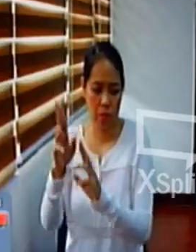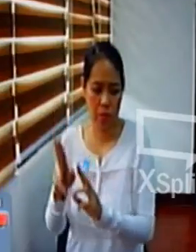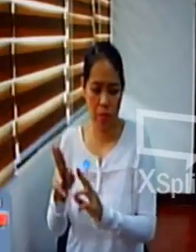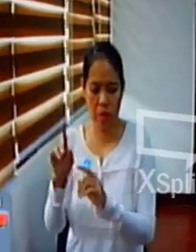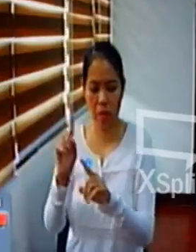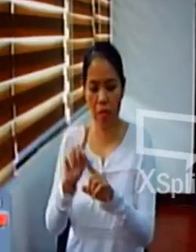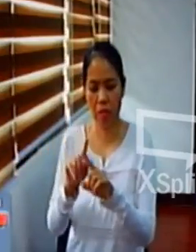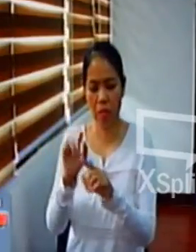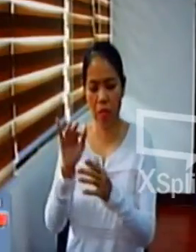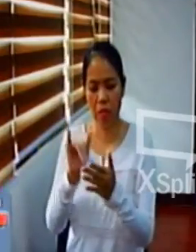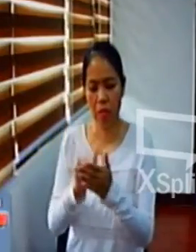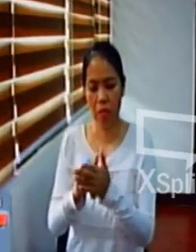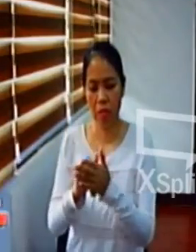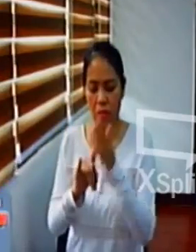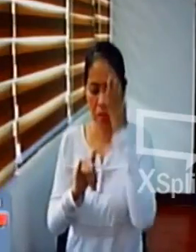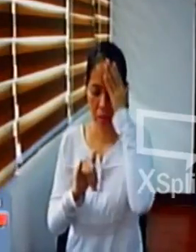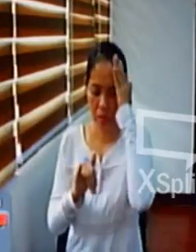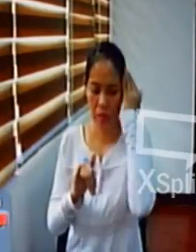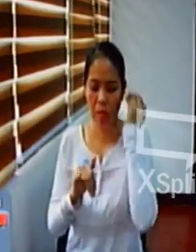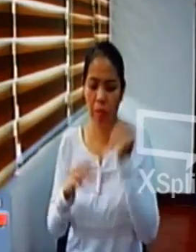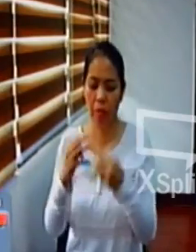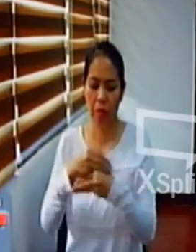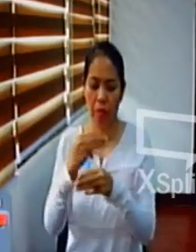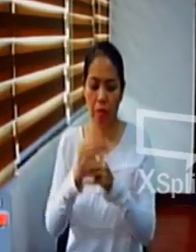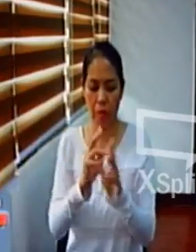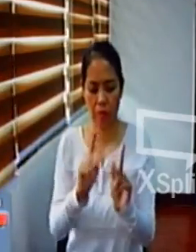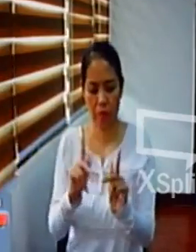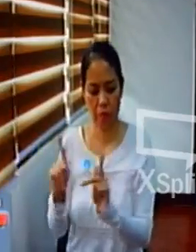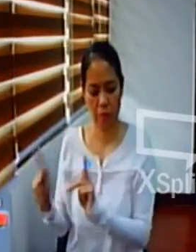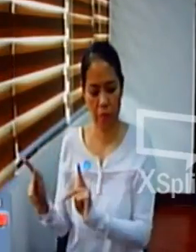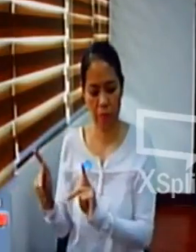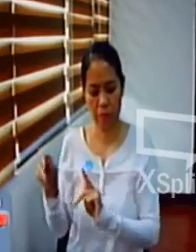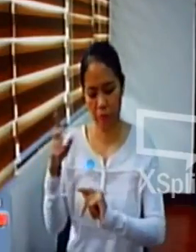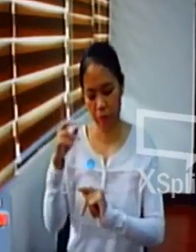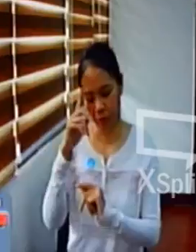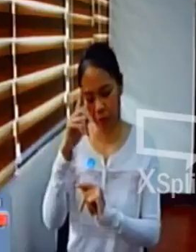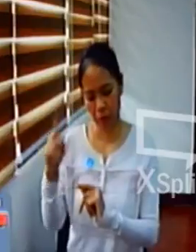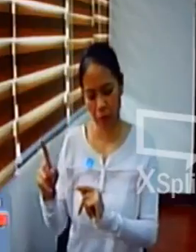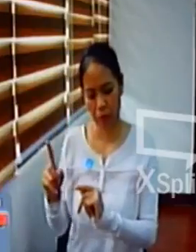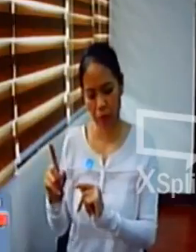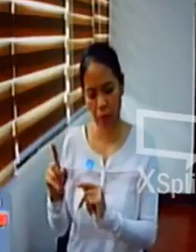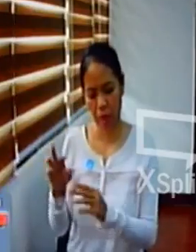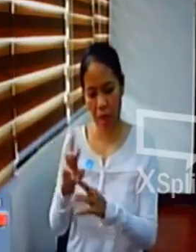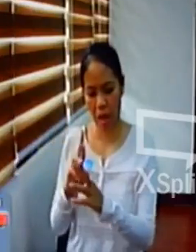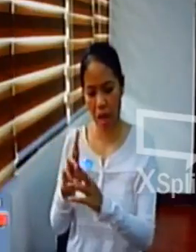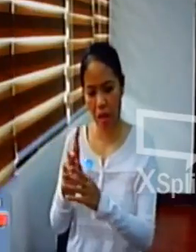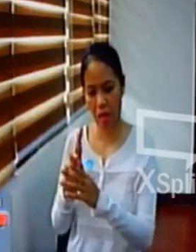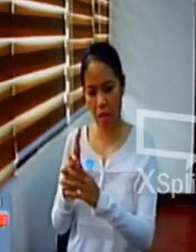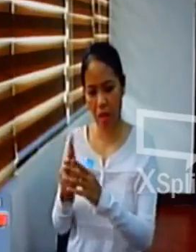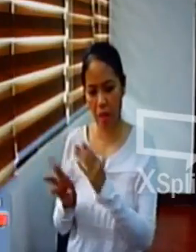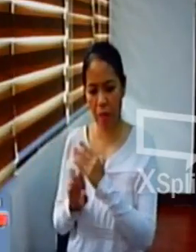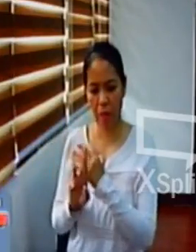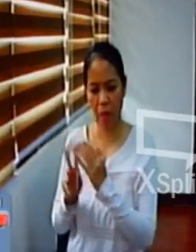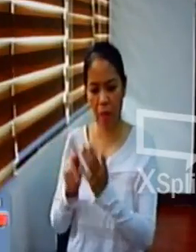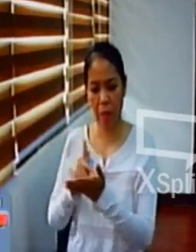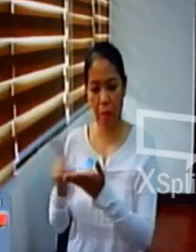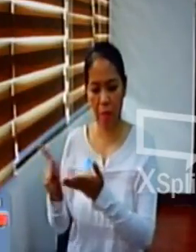make reparations to their victims of their actions. I would stop there, Your Honor,